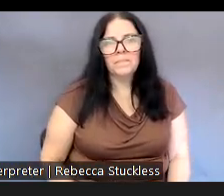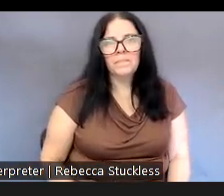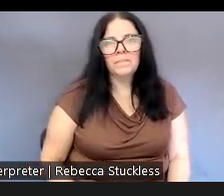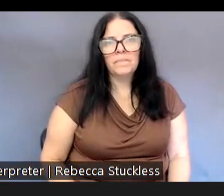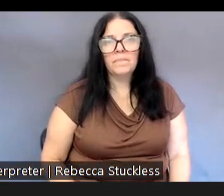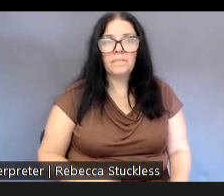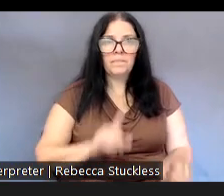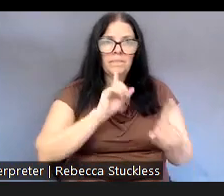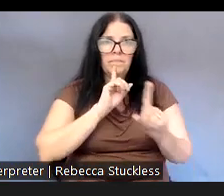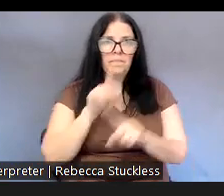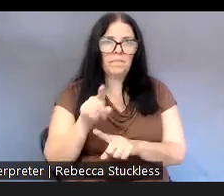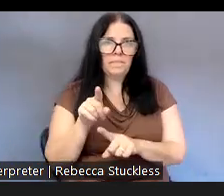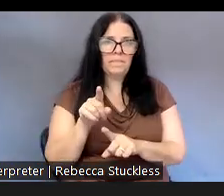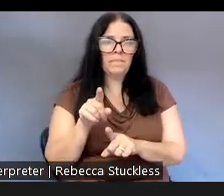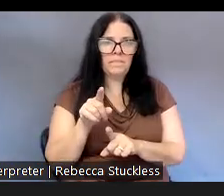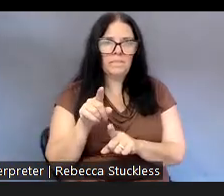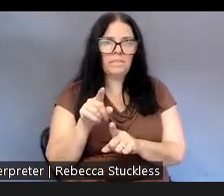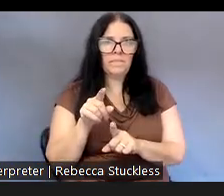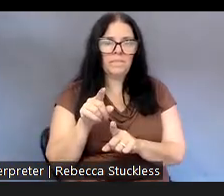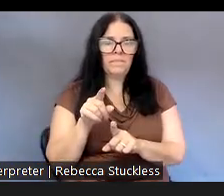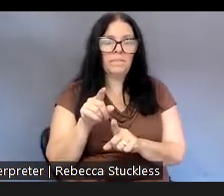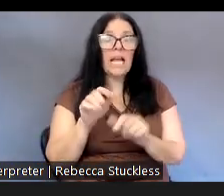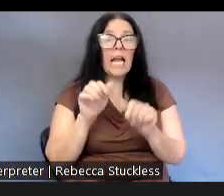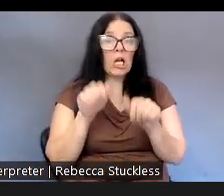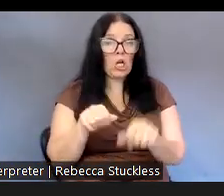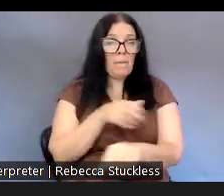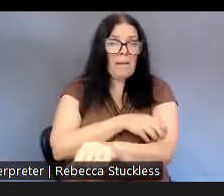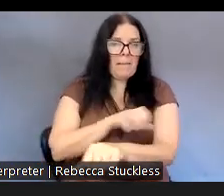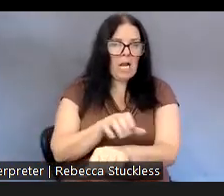if it's not occurring at the expense of